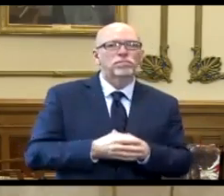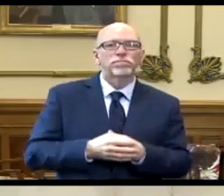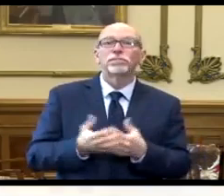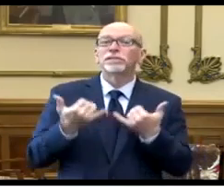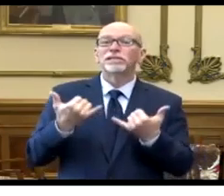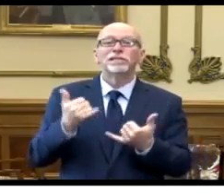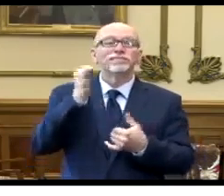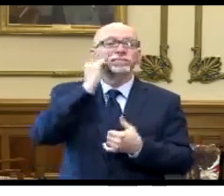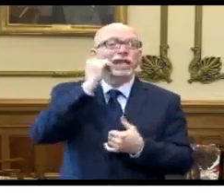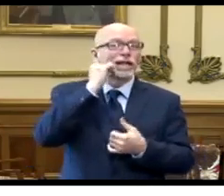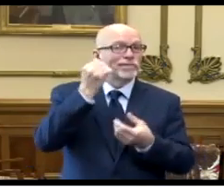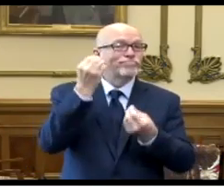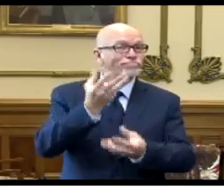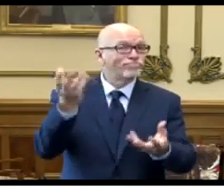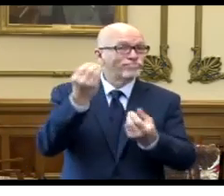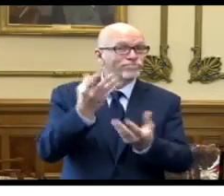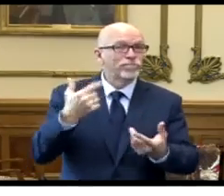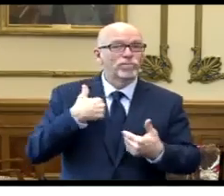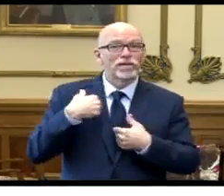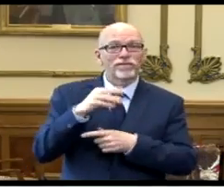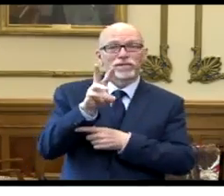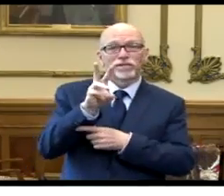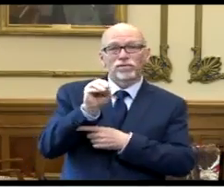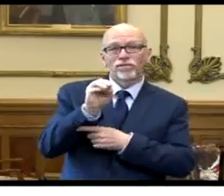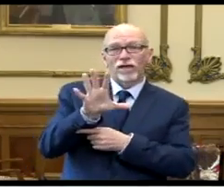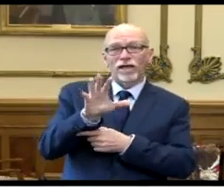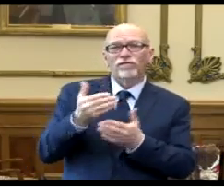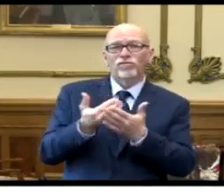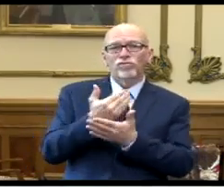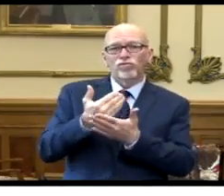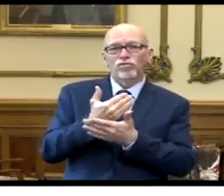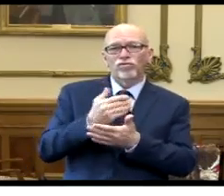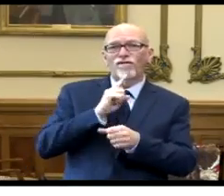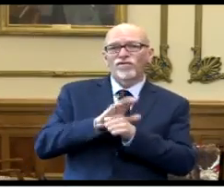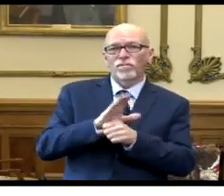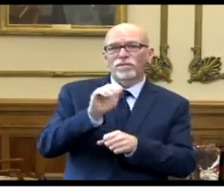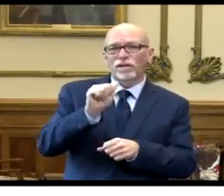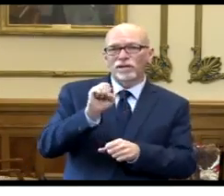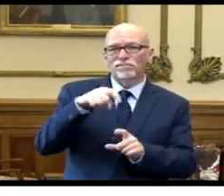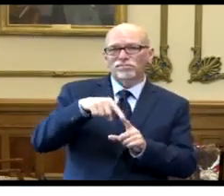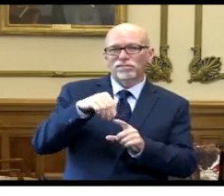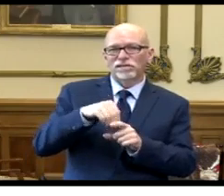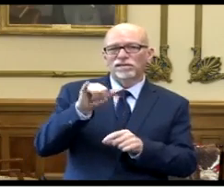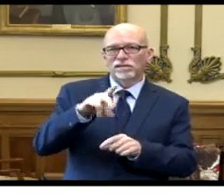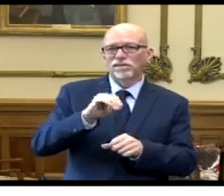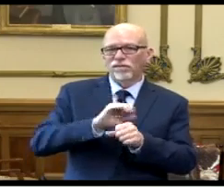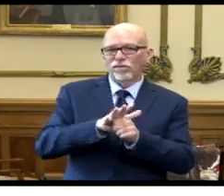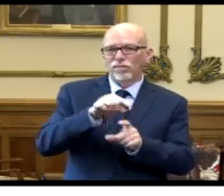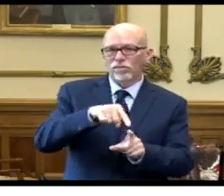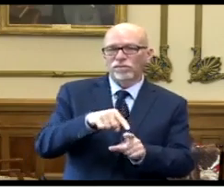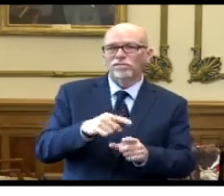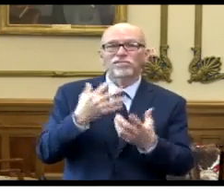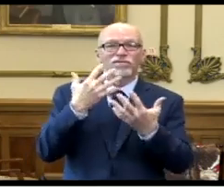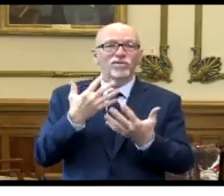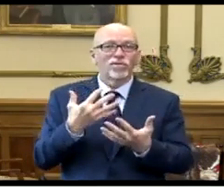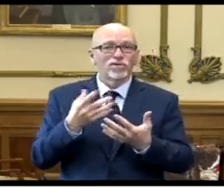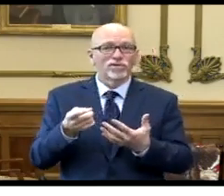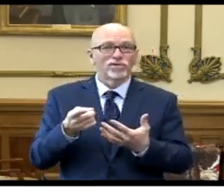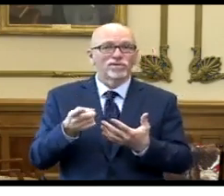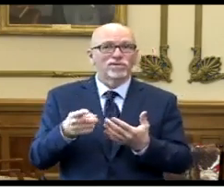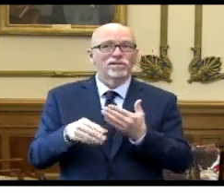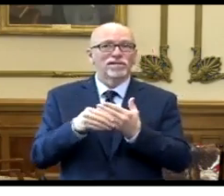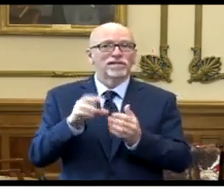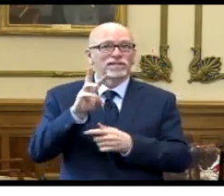daily update standpoint, we have had 605 new confirmed cases in the state of Indiana. Unfortunately,